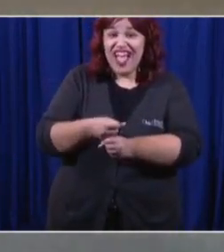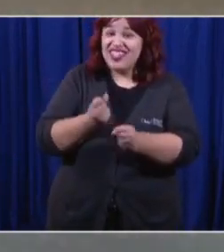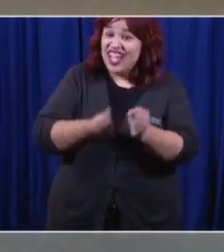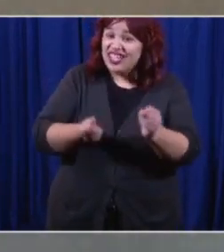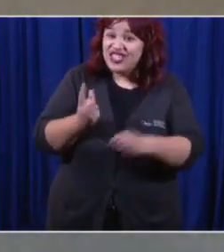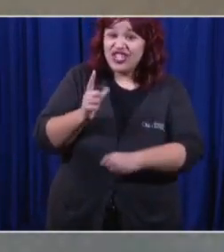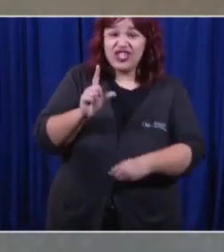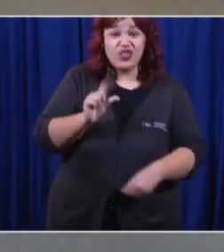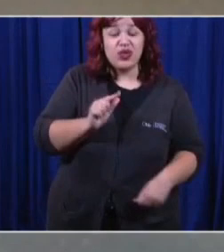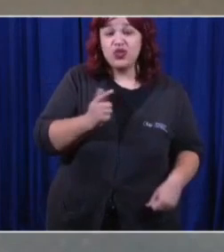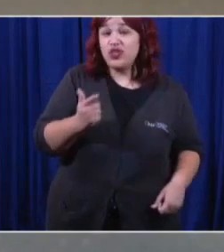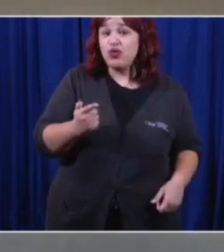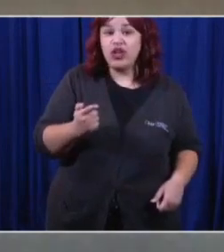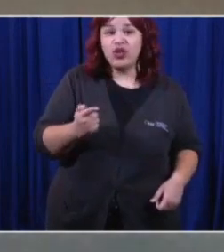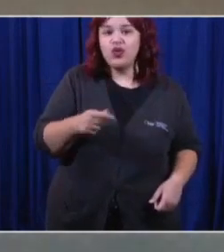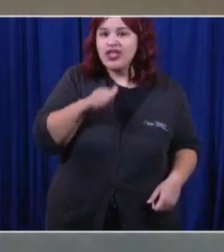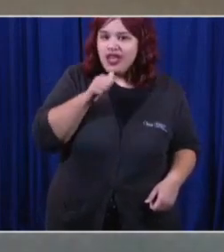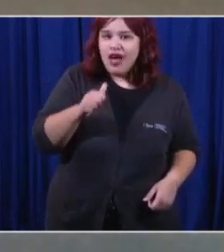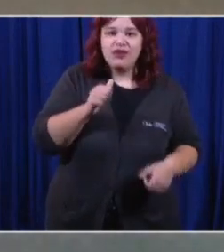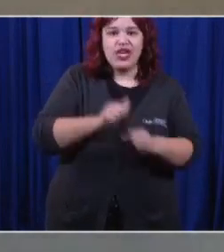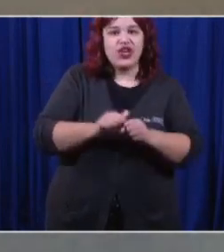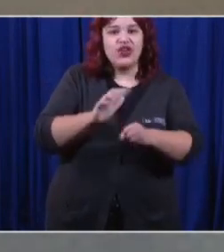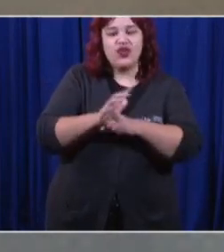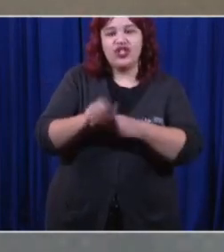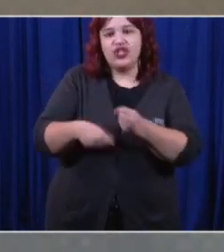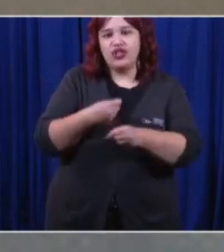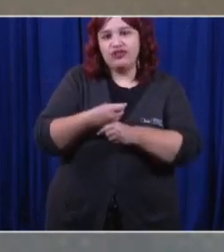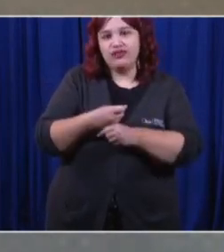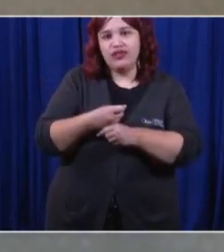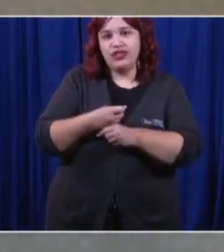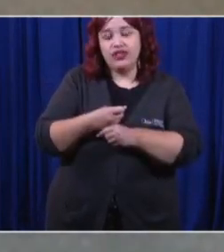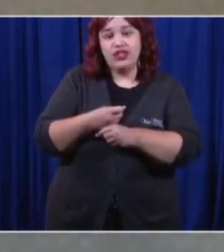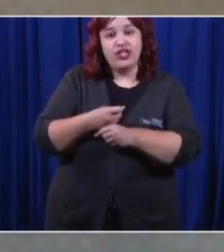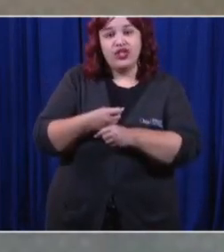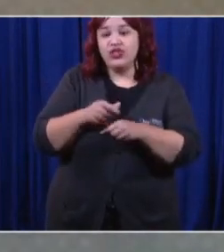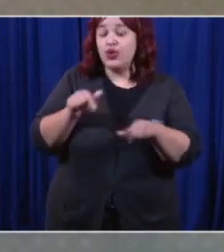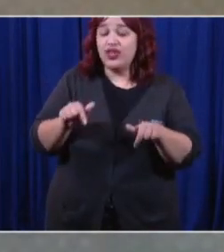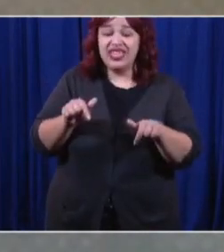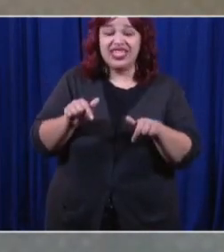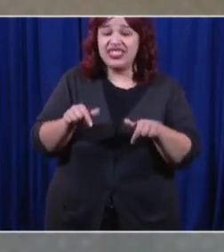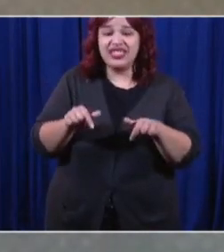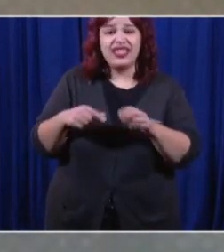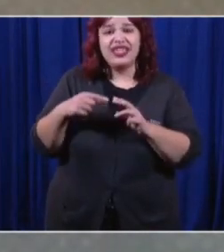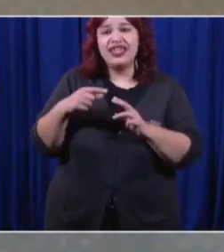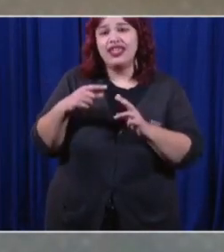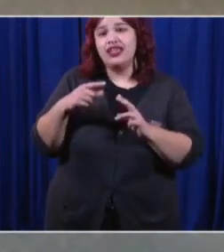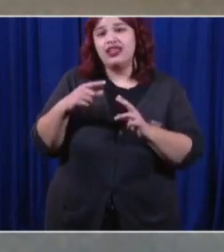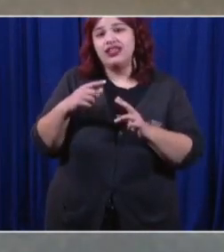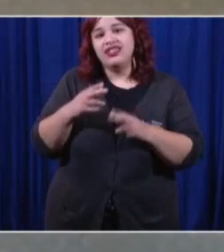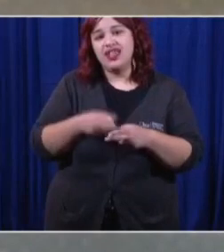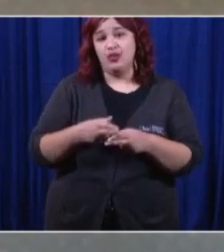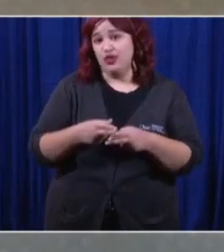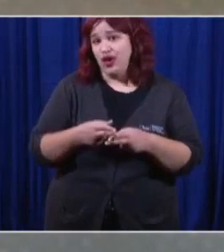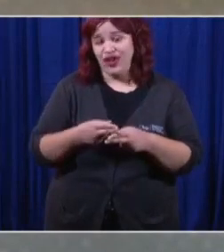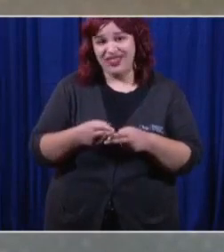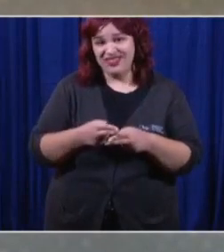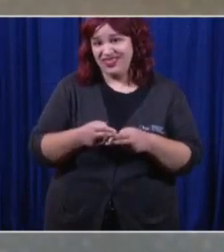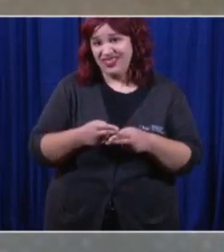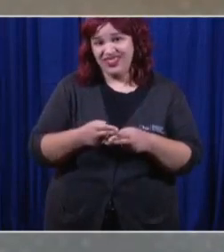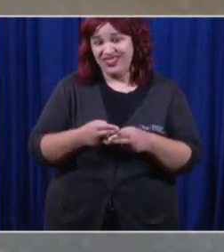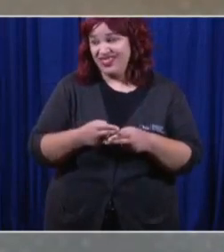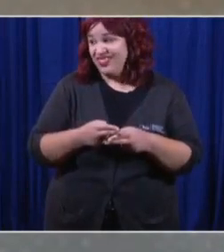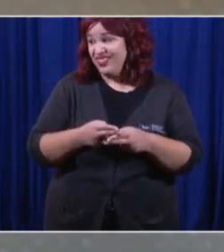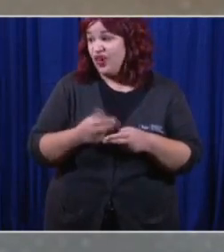it will not be your COVID year. So this is time limited. This is your COVID year. We've got what looks like